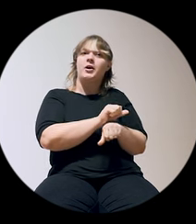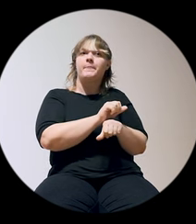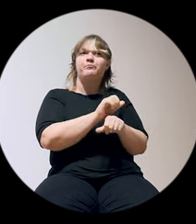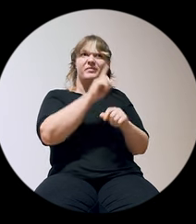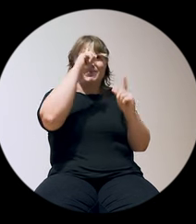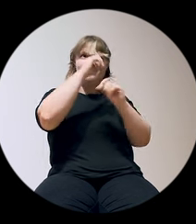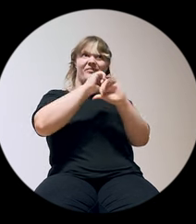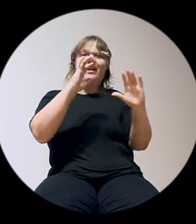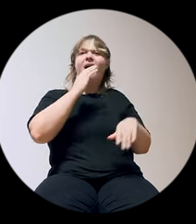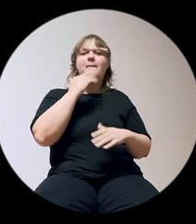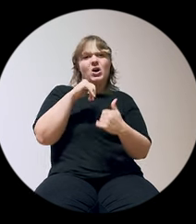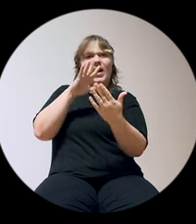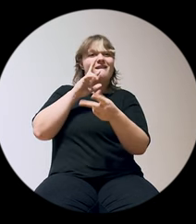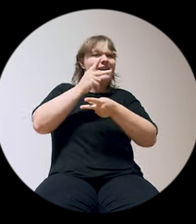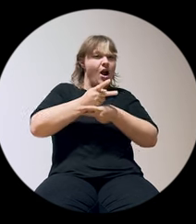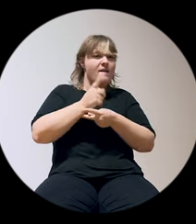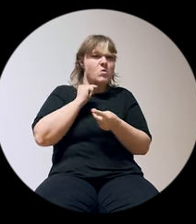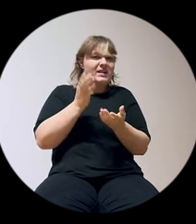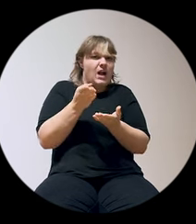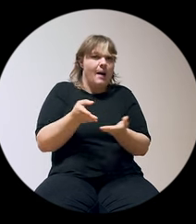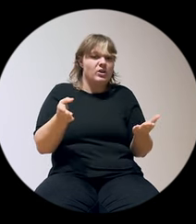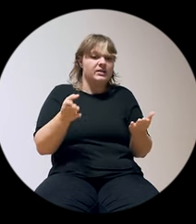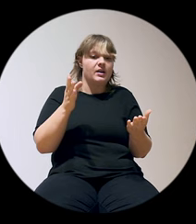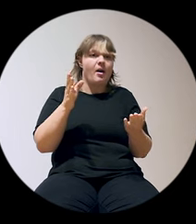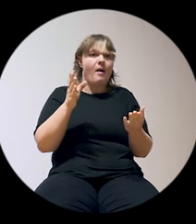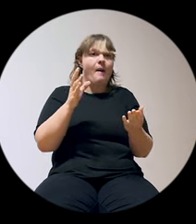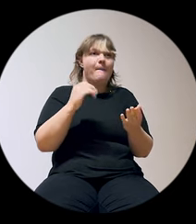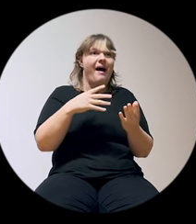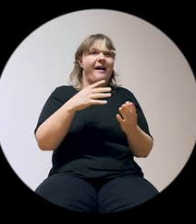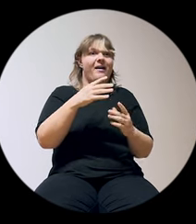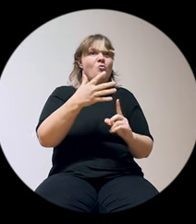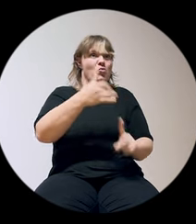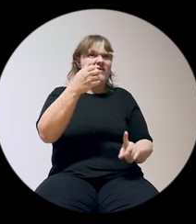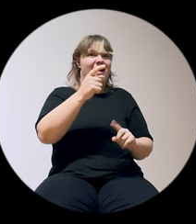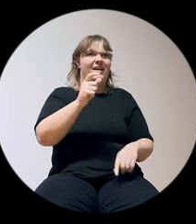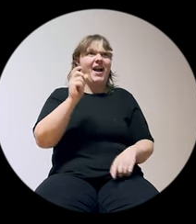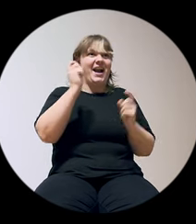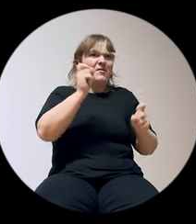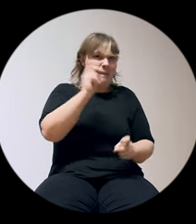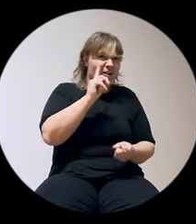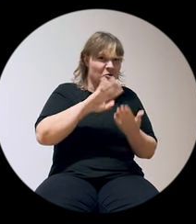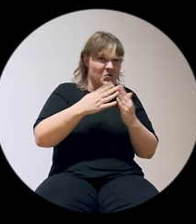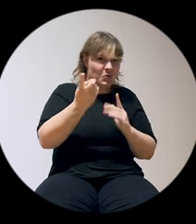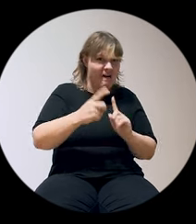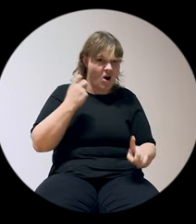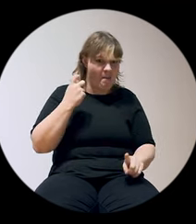a better way of caring for these objects by removing them and returning them back to the communities that they've come from.